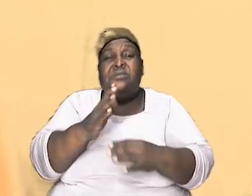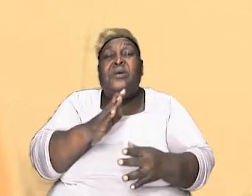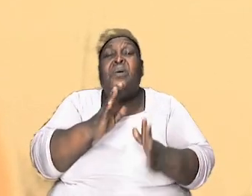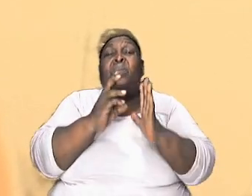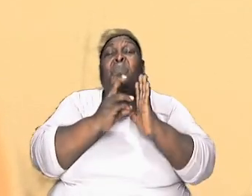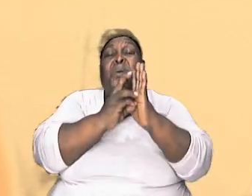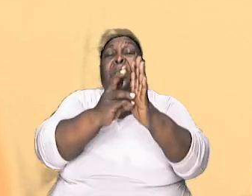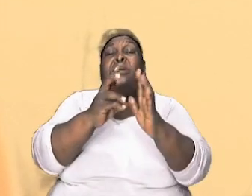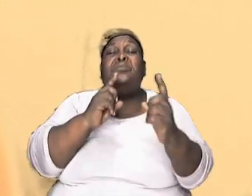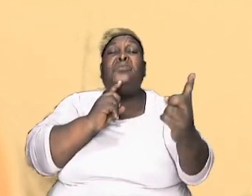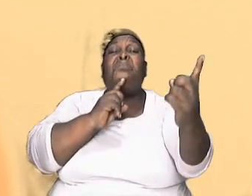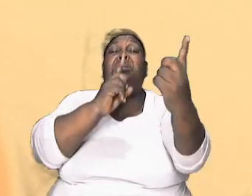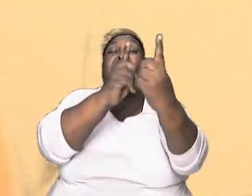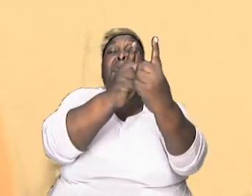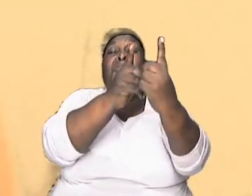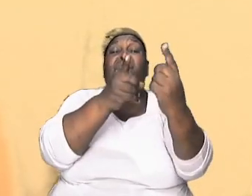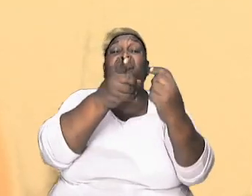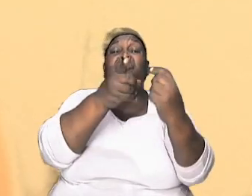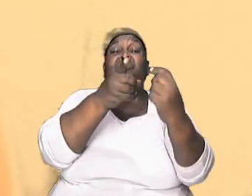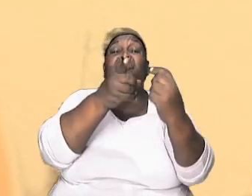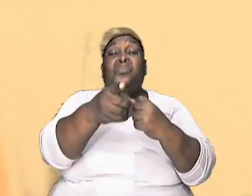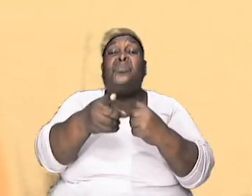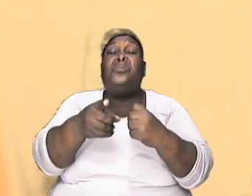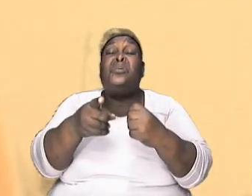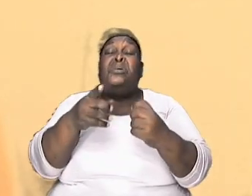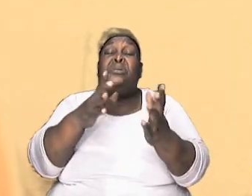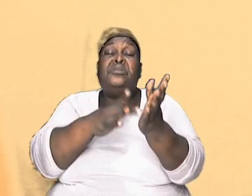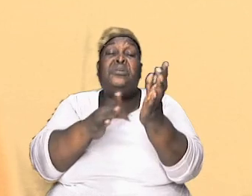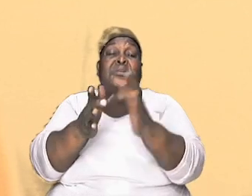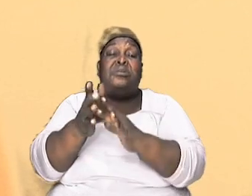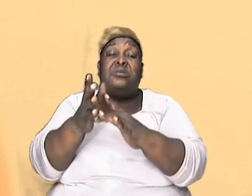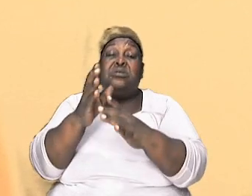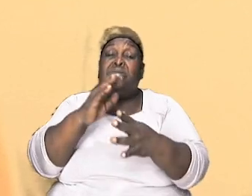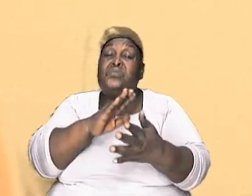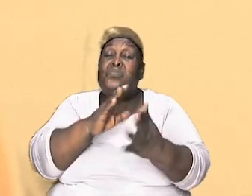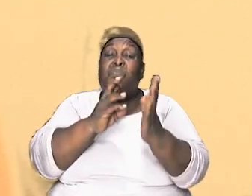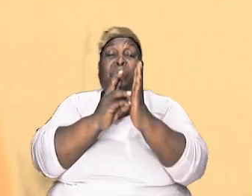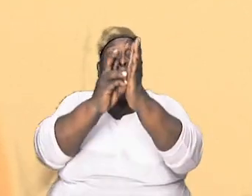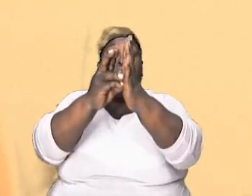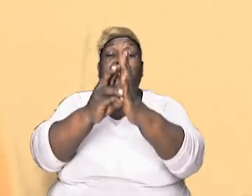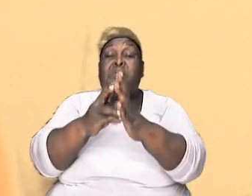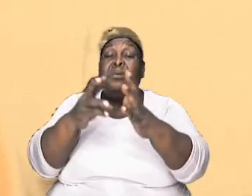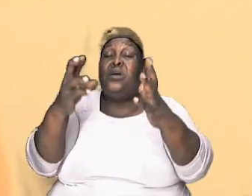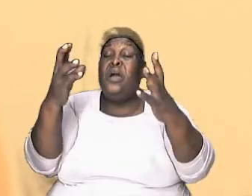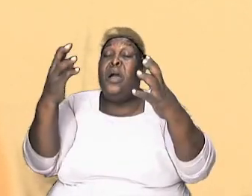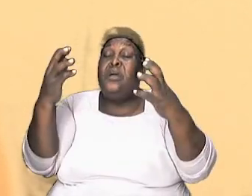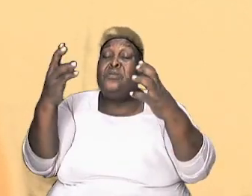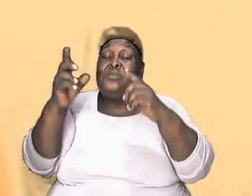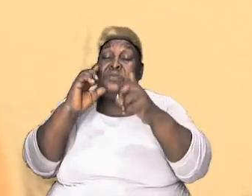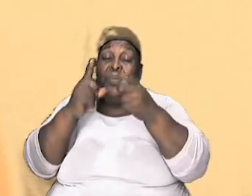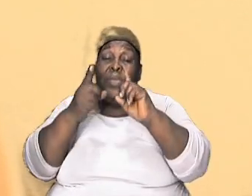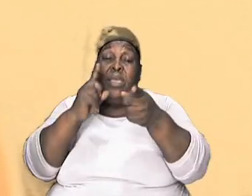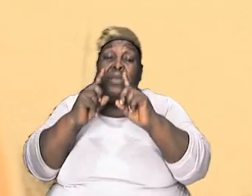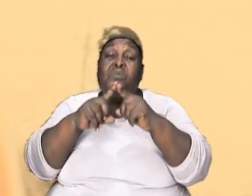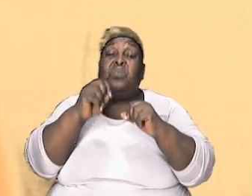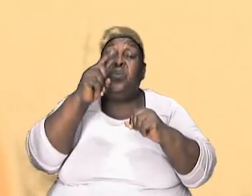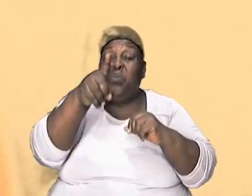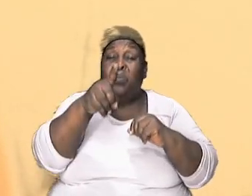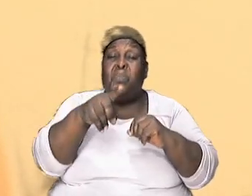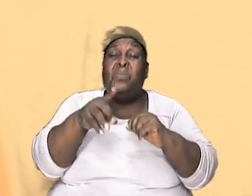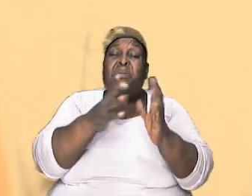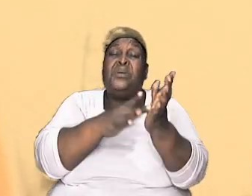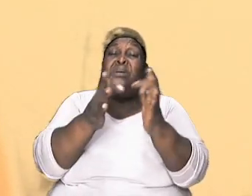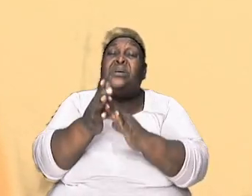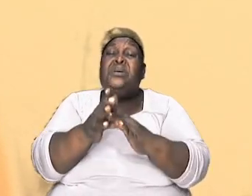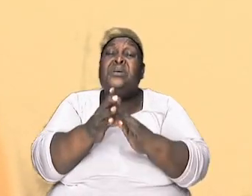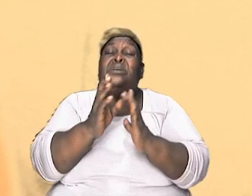willing to have a conversation with you. Jesus is willing to bring you to a place where you face all